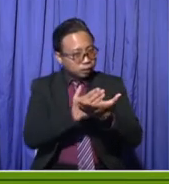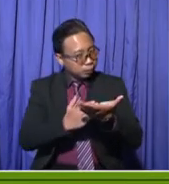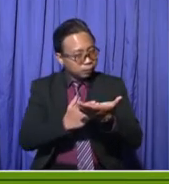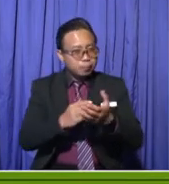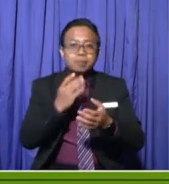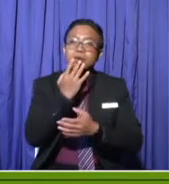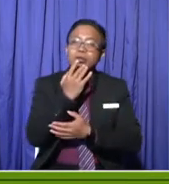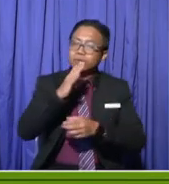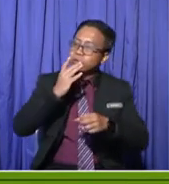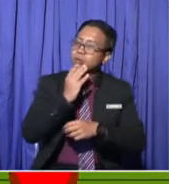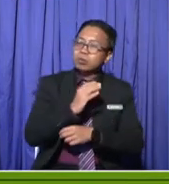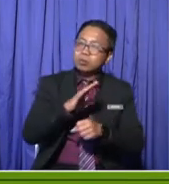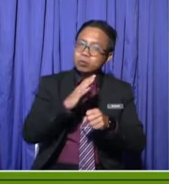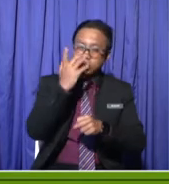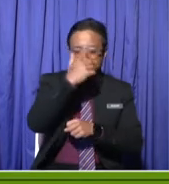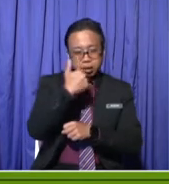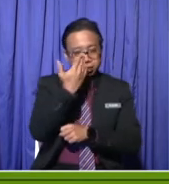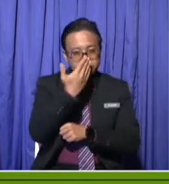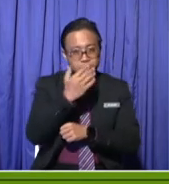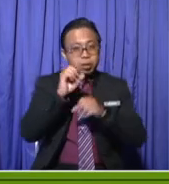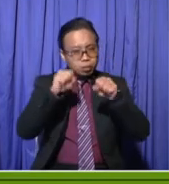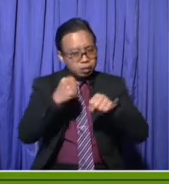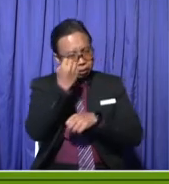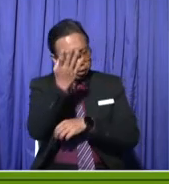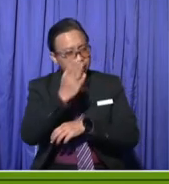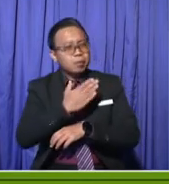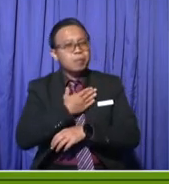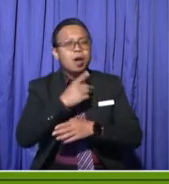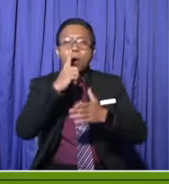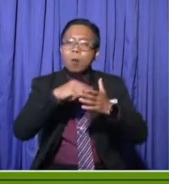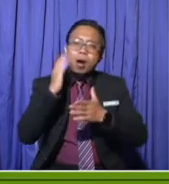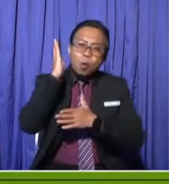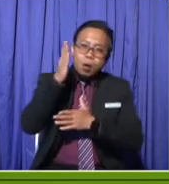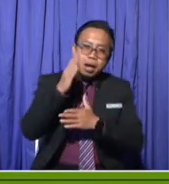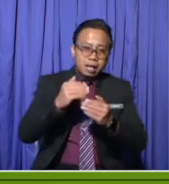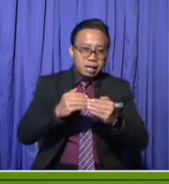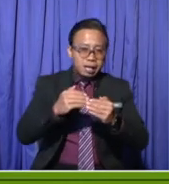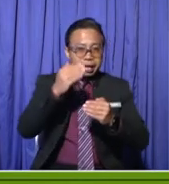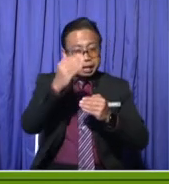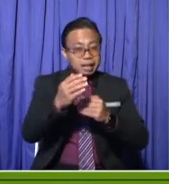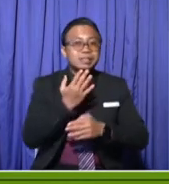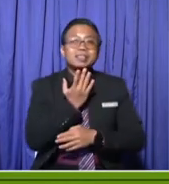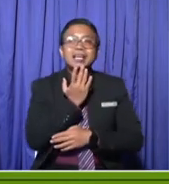colors. Can you tell me what will be the next color?